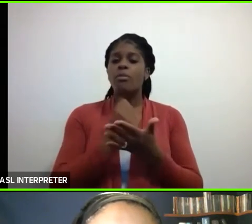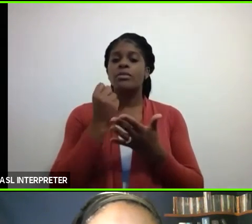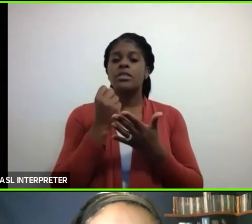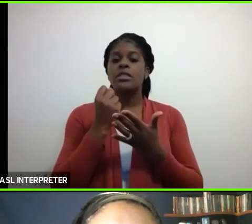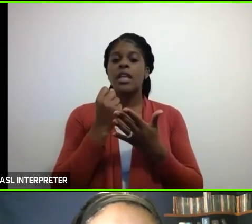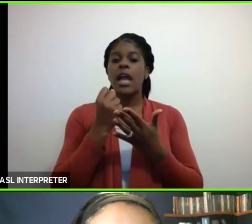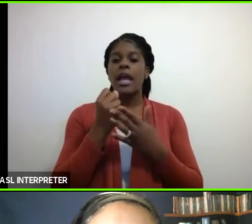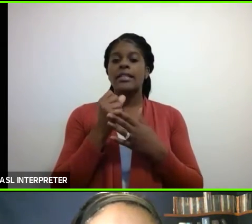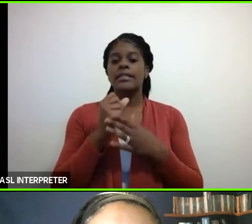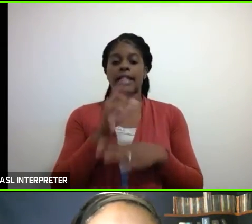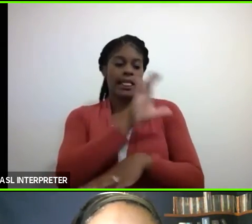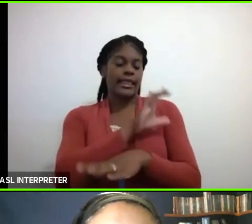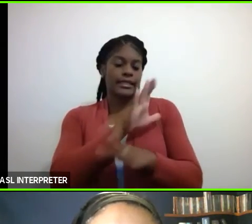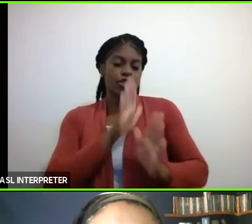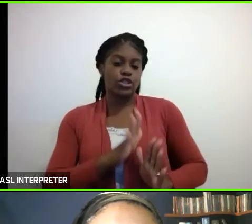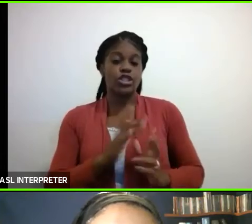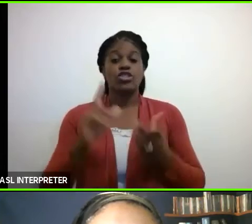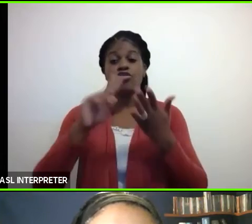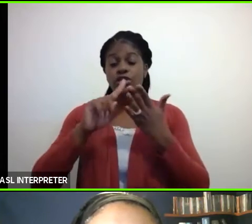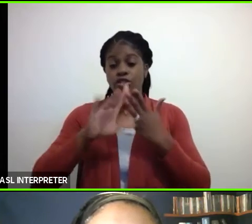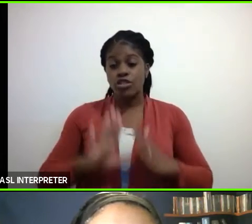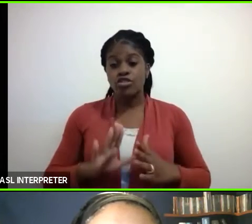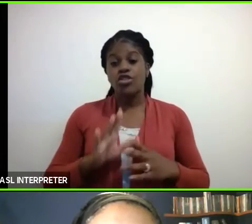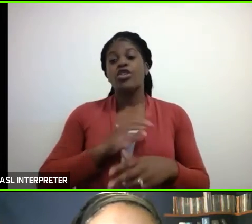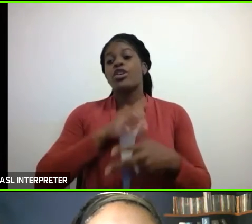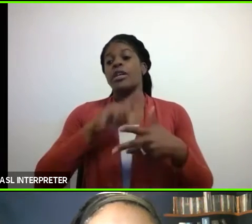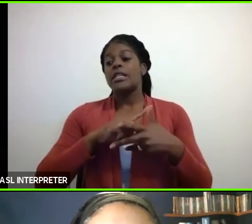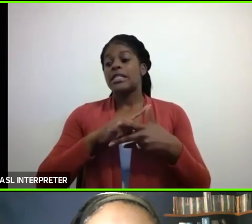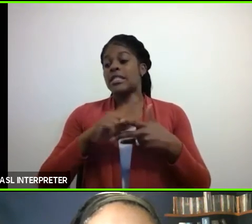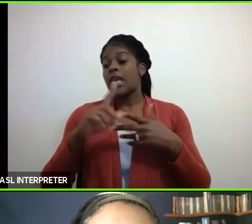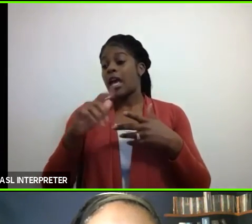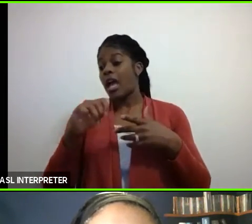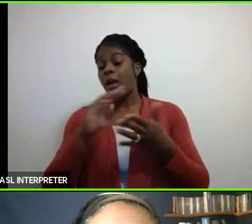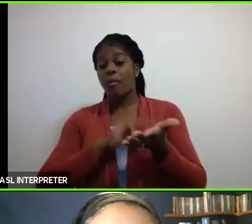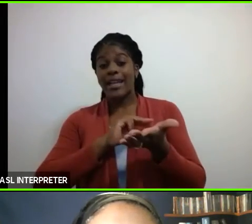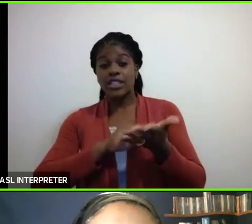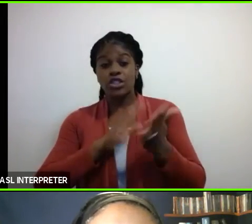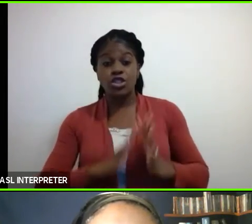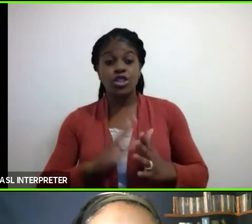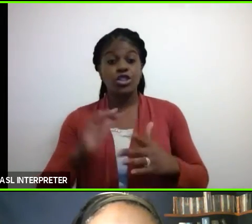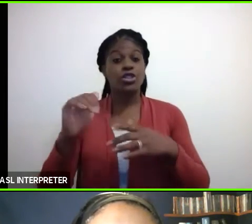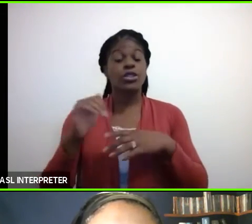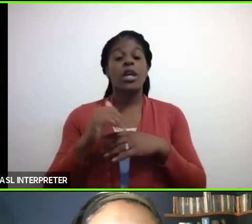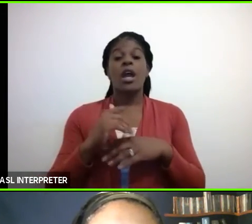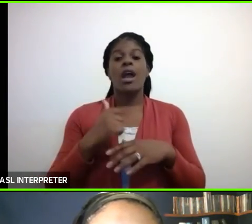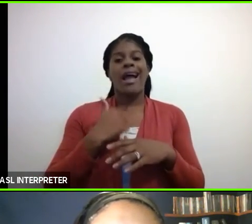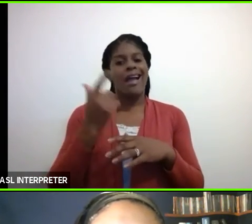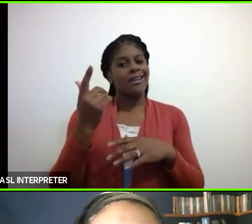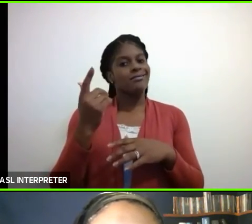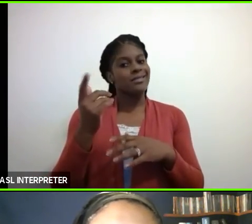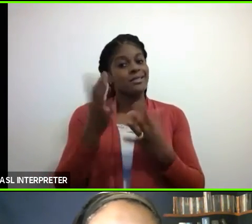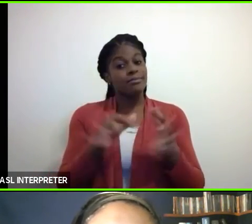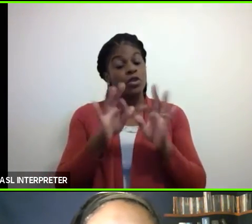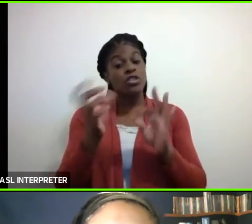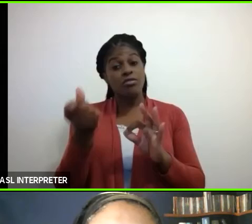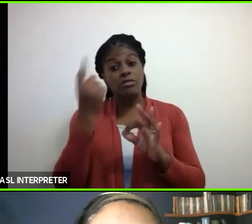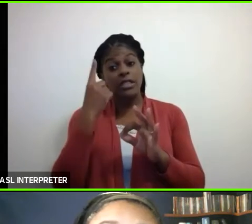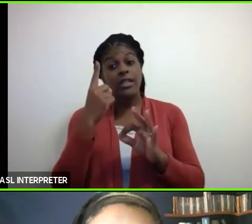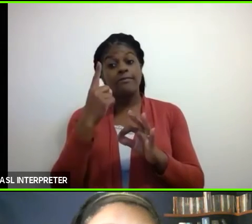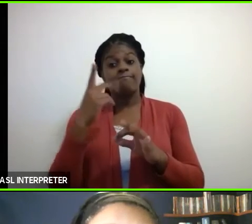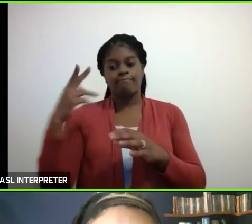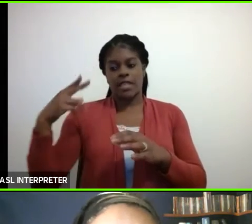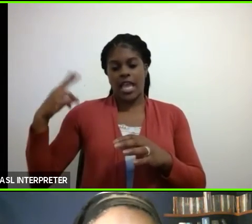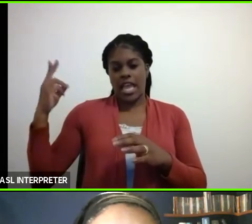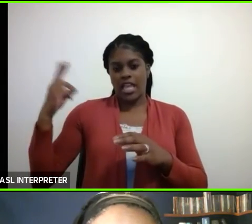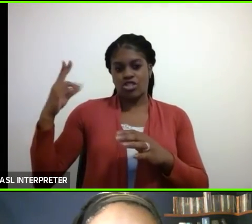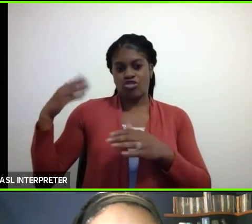as clinicians, researchers, practitioners, to really understand the history, the kind